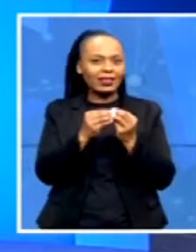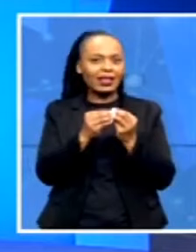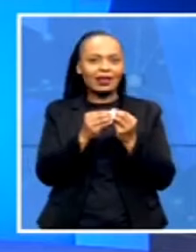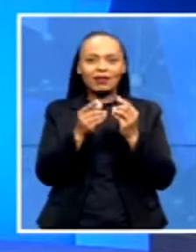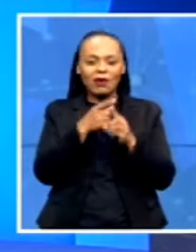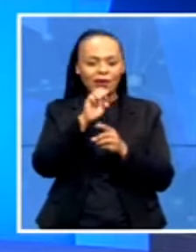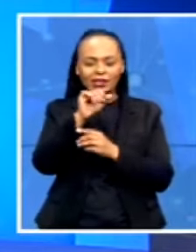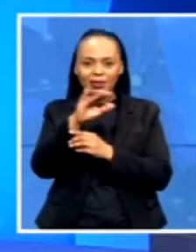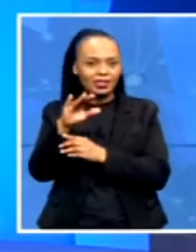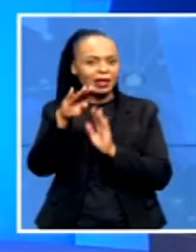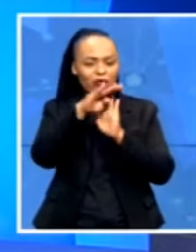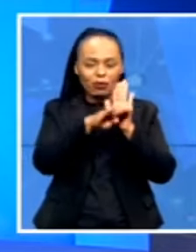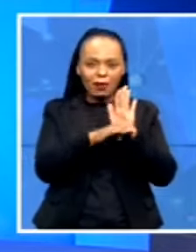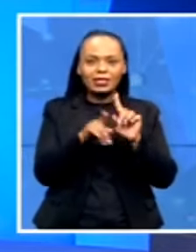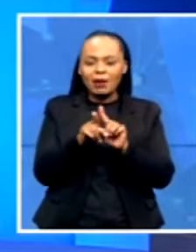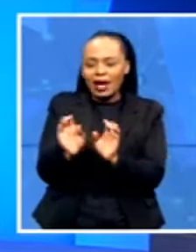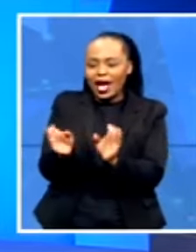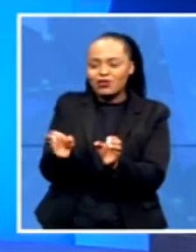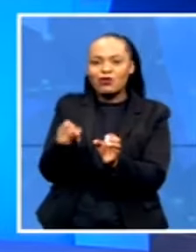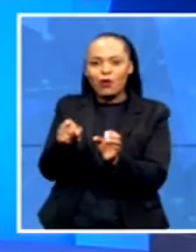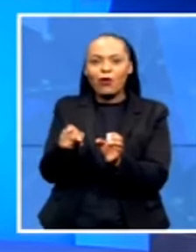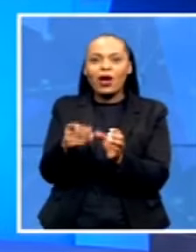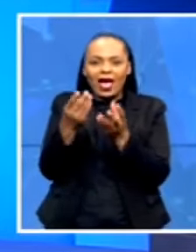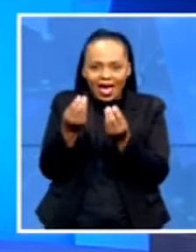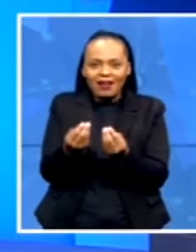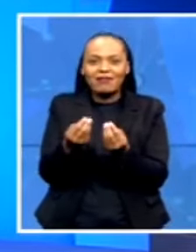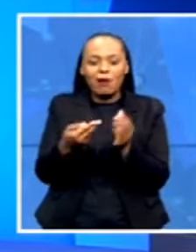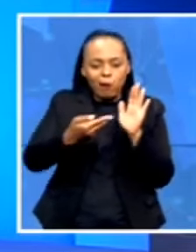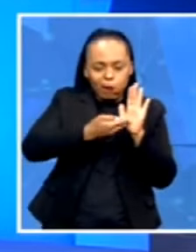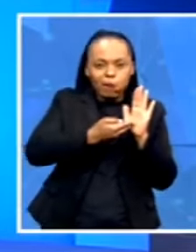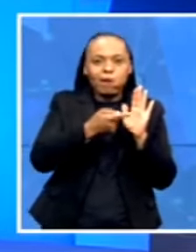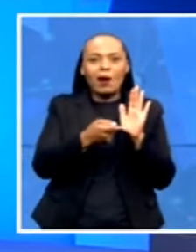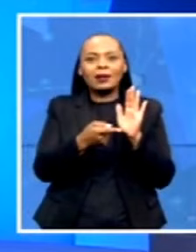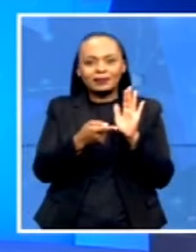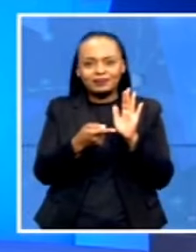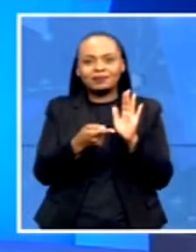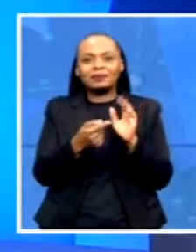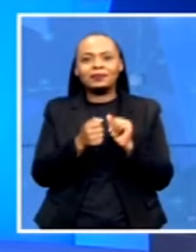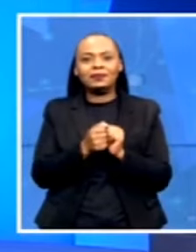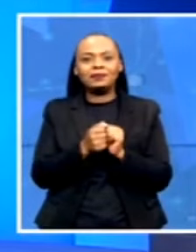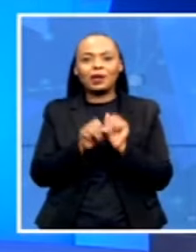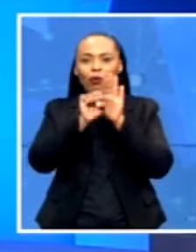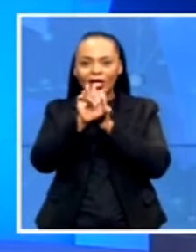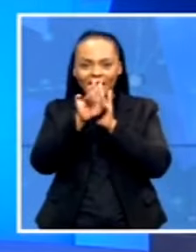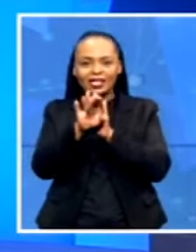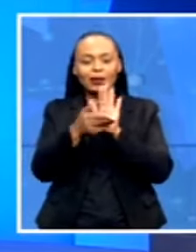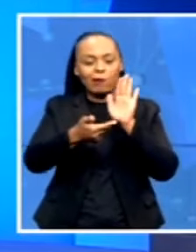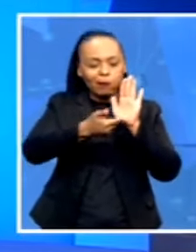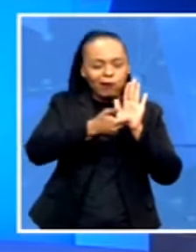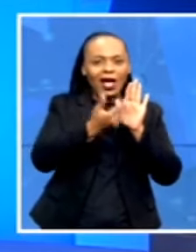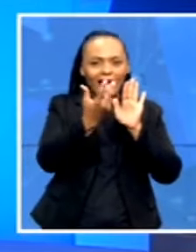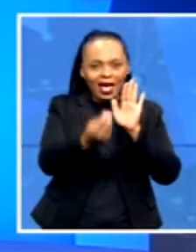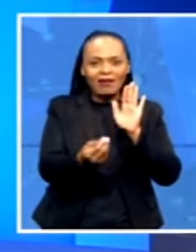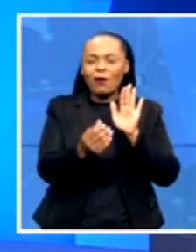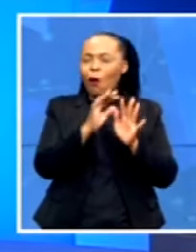catered for on the website in terms of the podcast that we have there. So this is literally all the information that we've packed from the SABC platforms